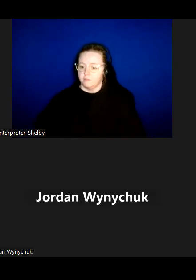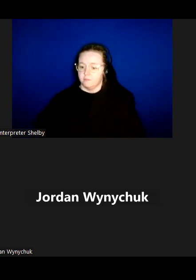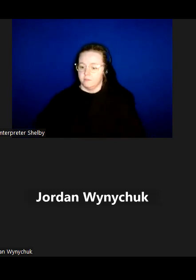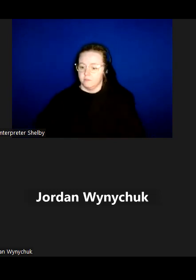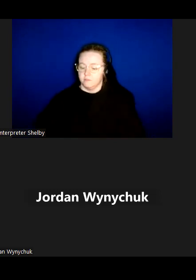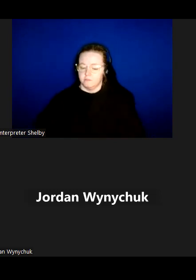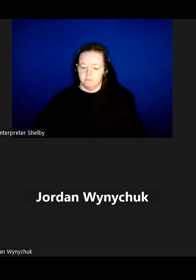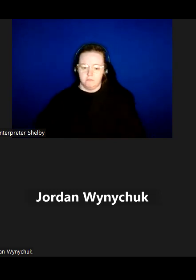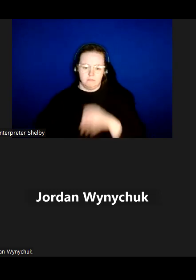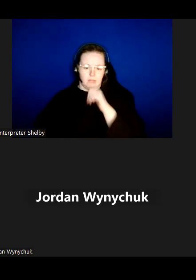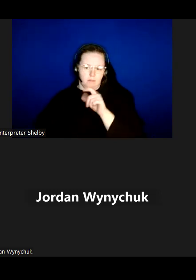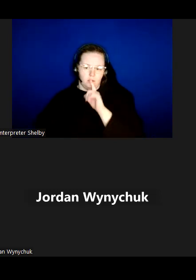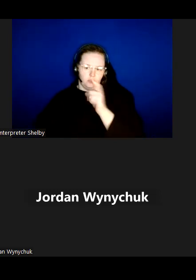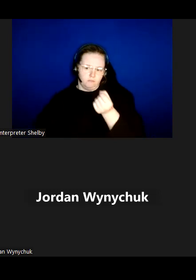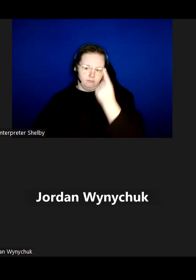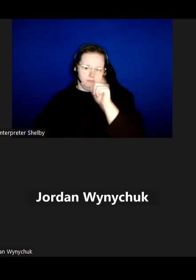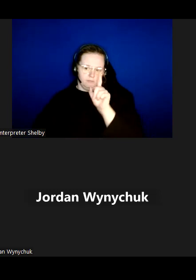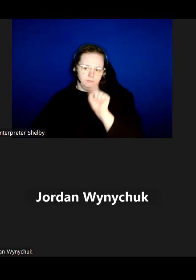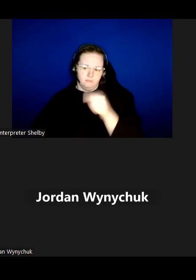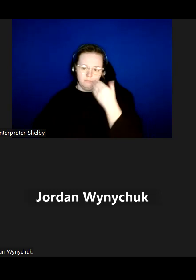I'm not sure I understand the question.